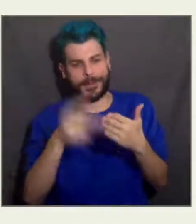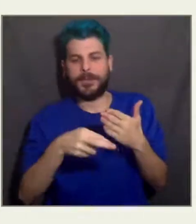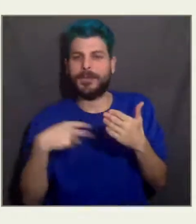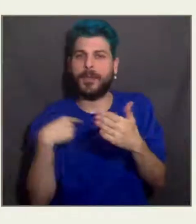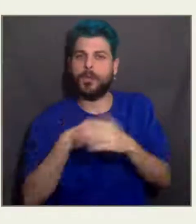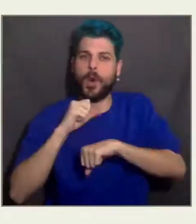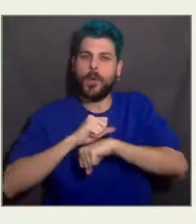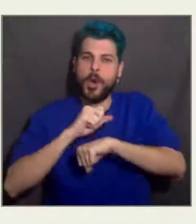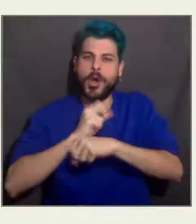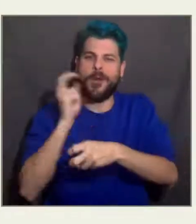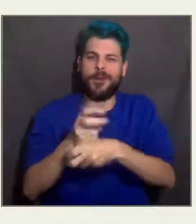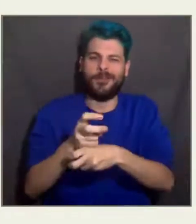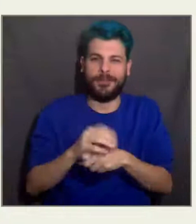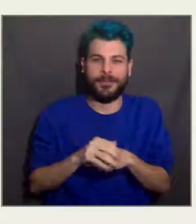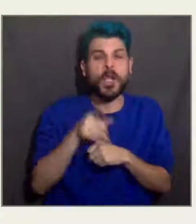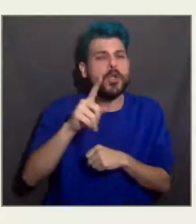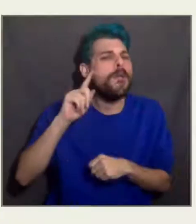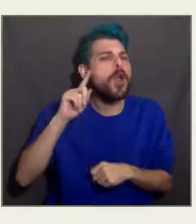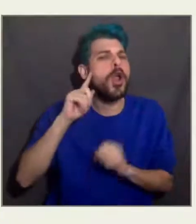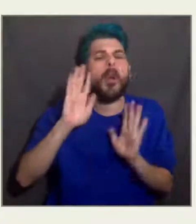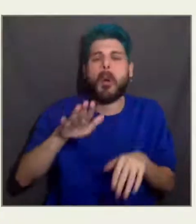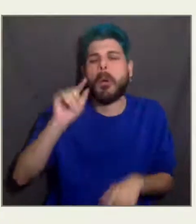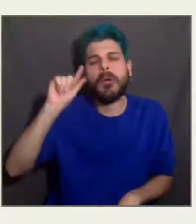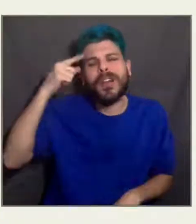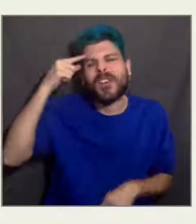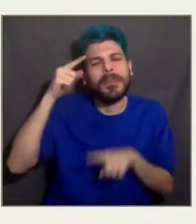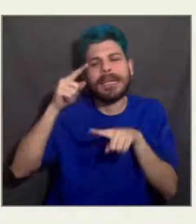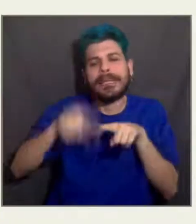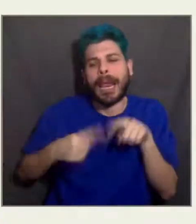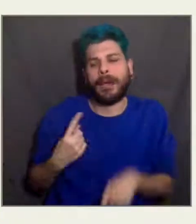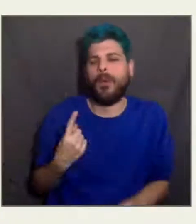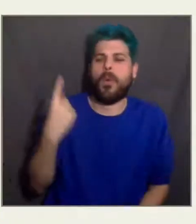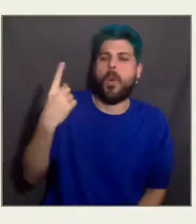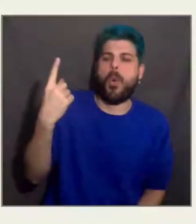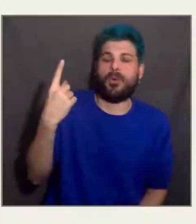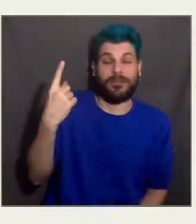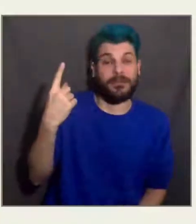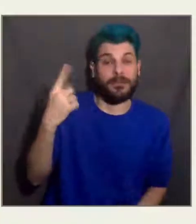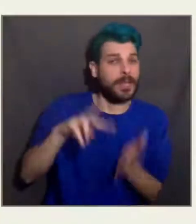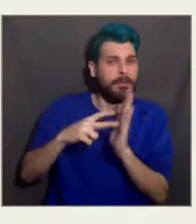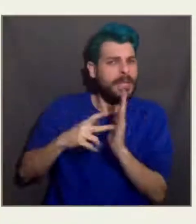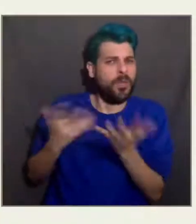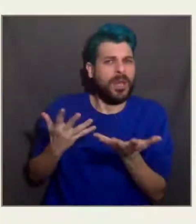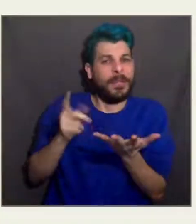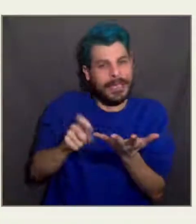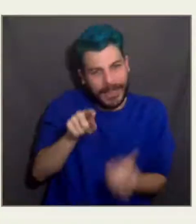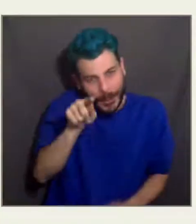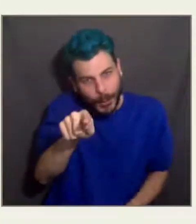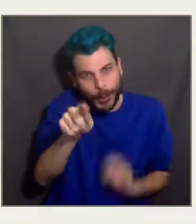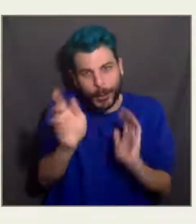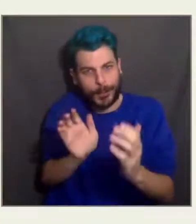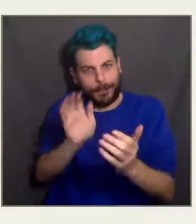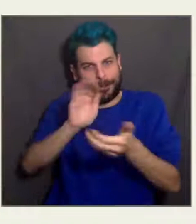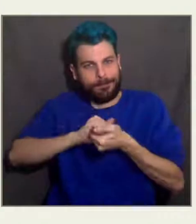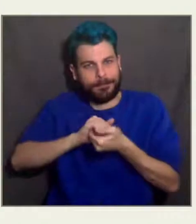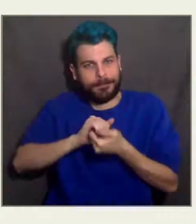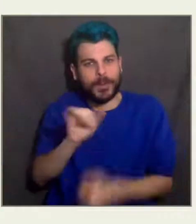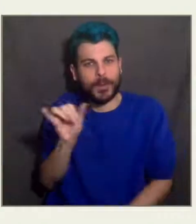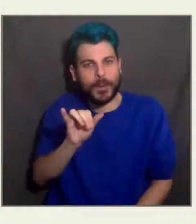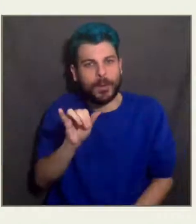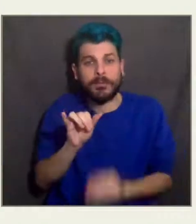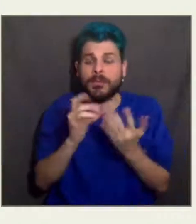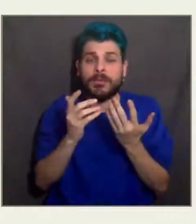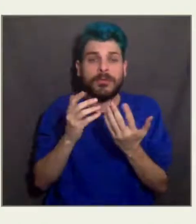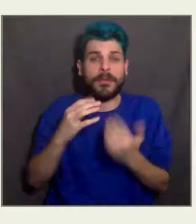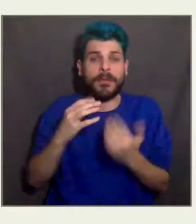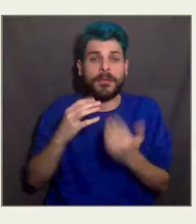You've heard government can't do it alone before. We also need you to be part of the solution, to volunteer at a shelter or a health